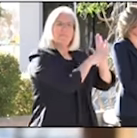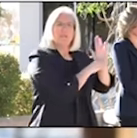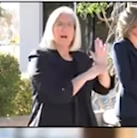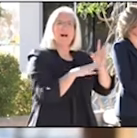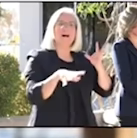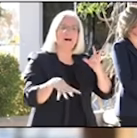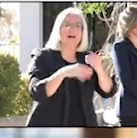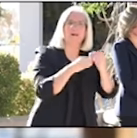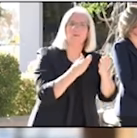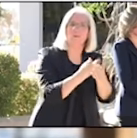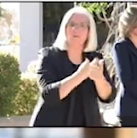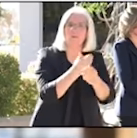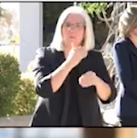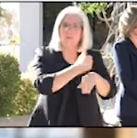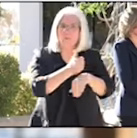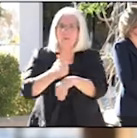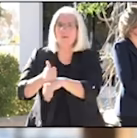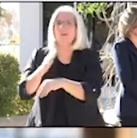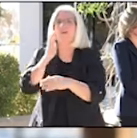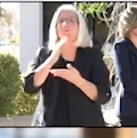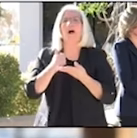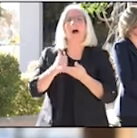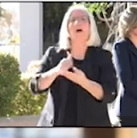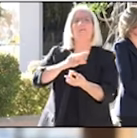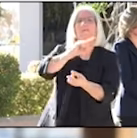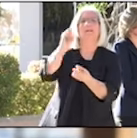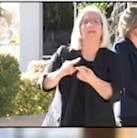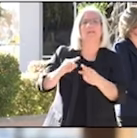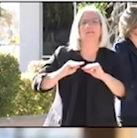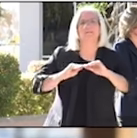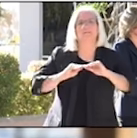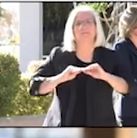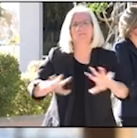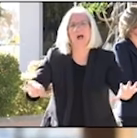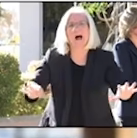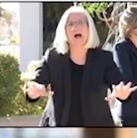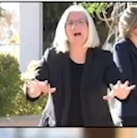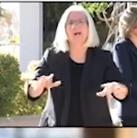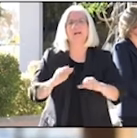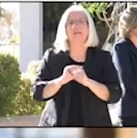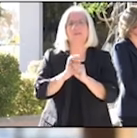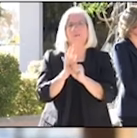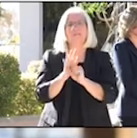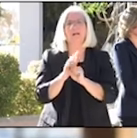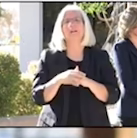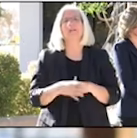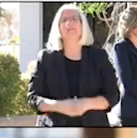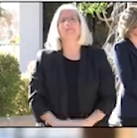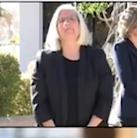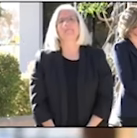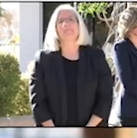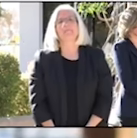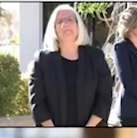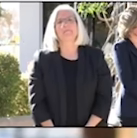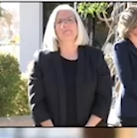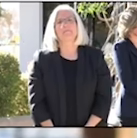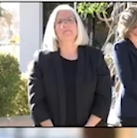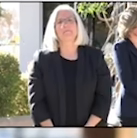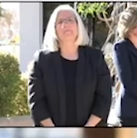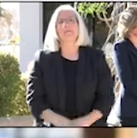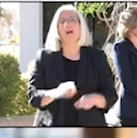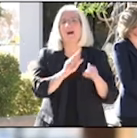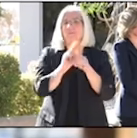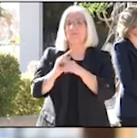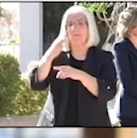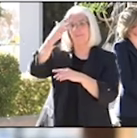tier closures and the additional measure that the state has taken for the 10 p.m. to 5 a.m.